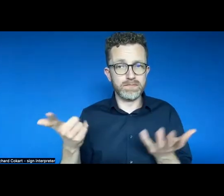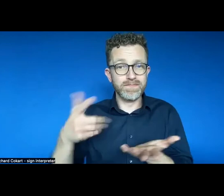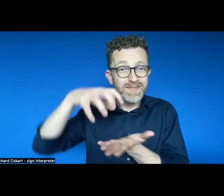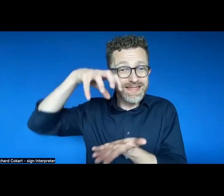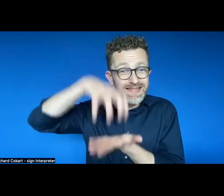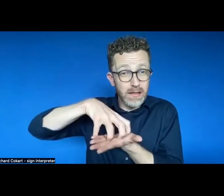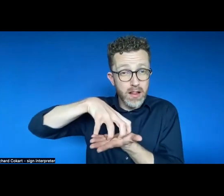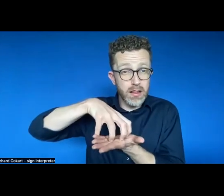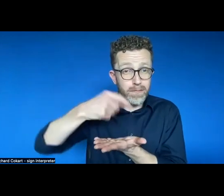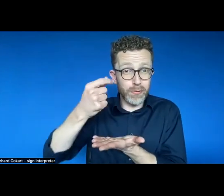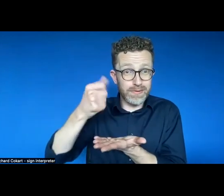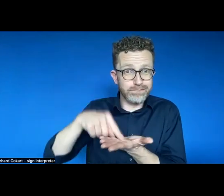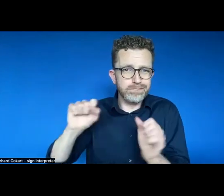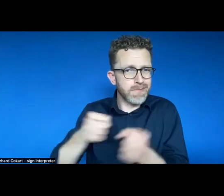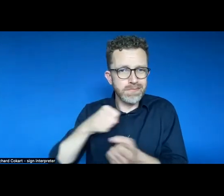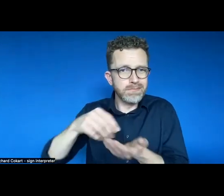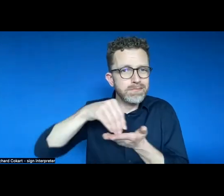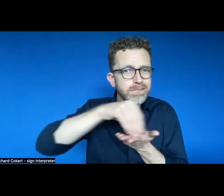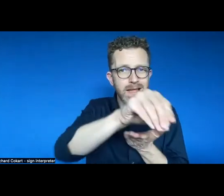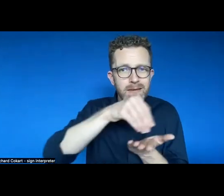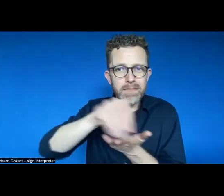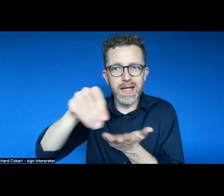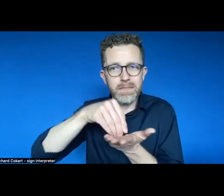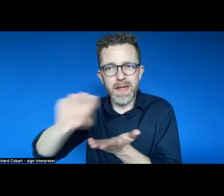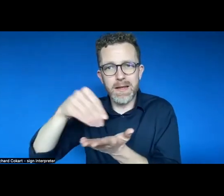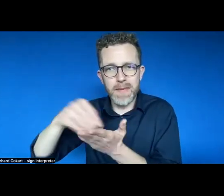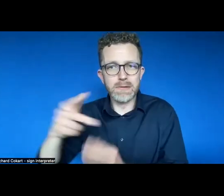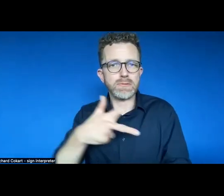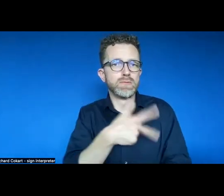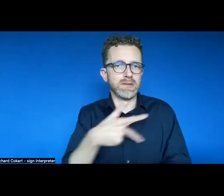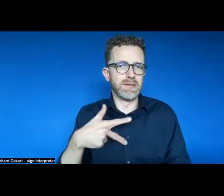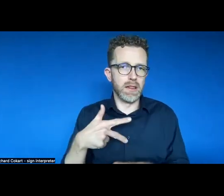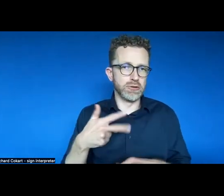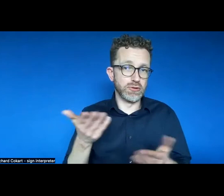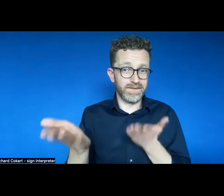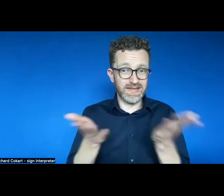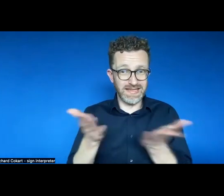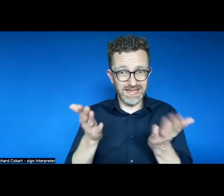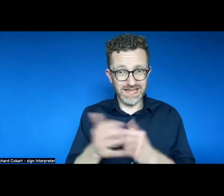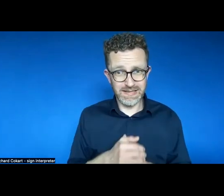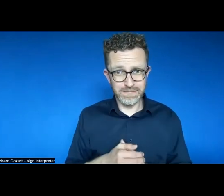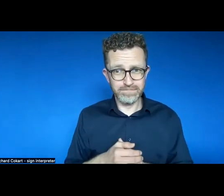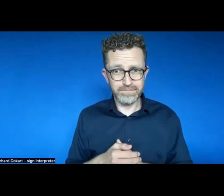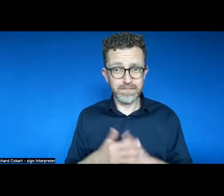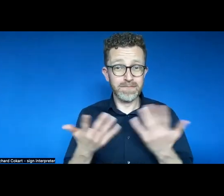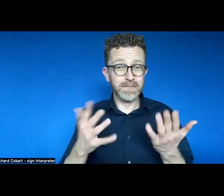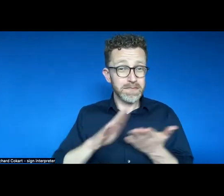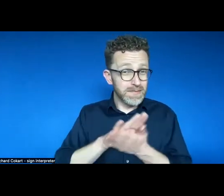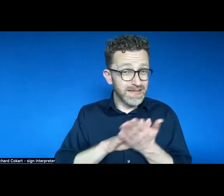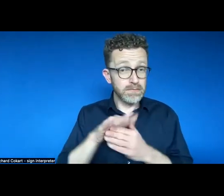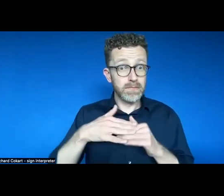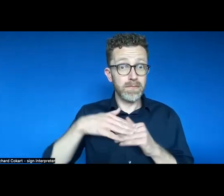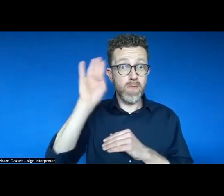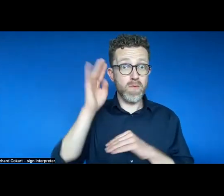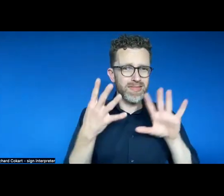mean, more than 90% of our budget, we gathered, we collected